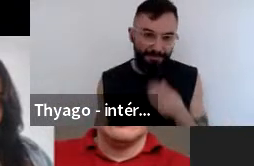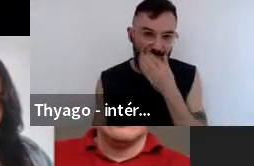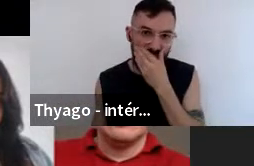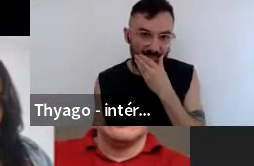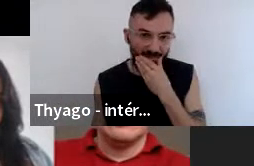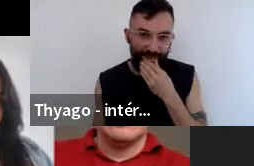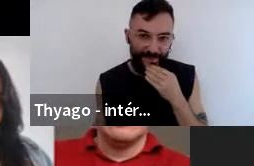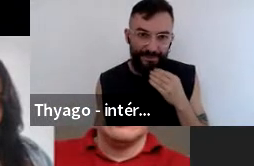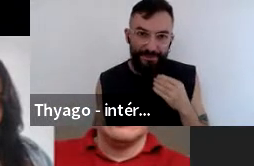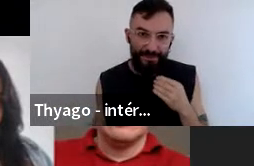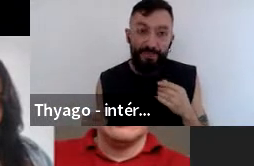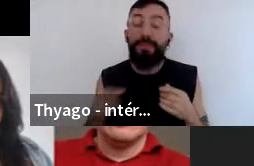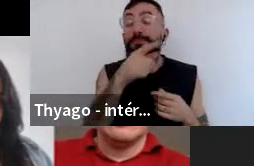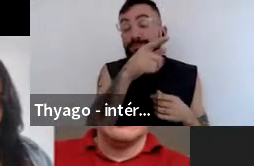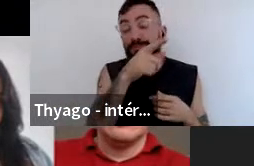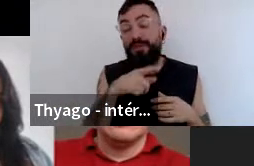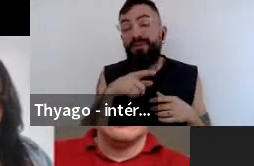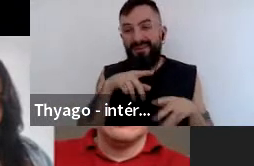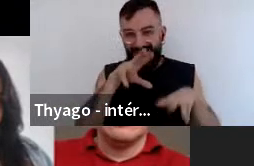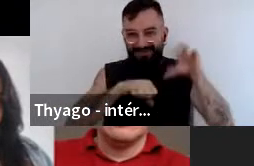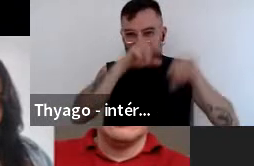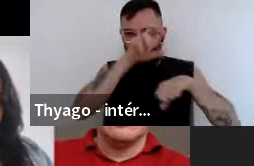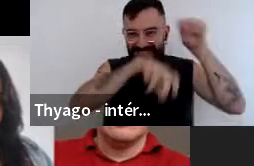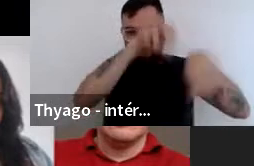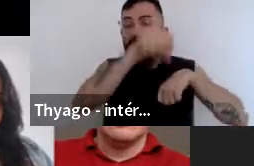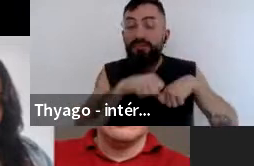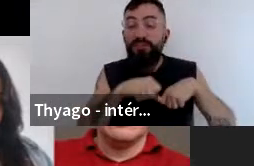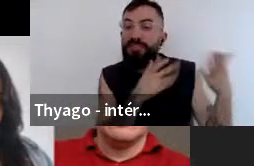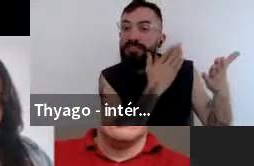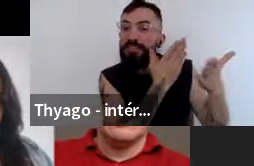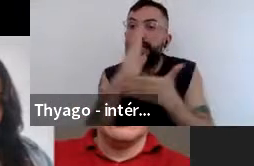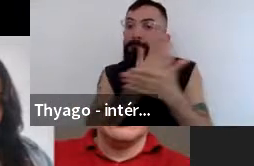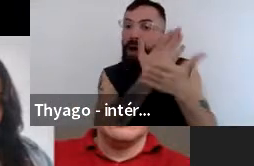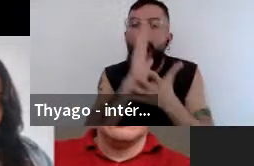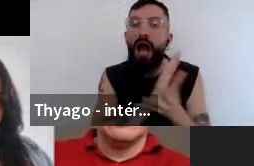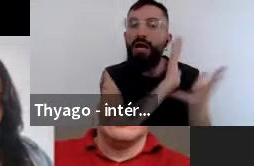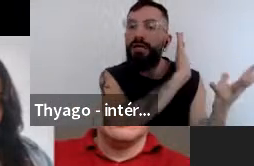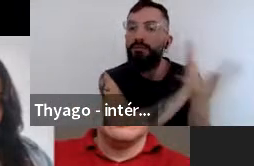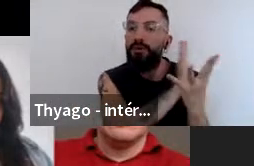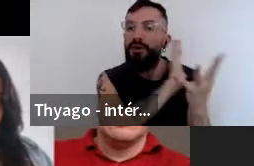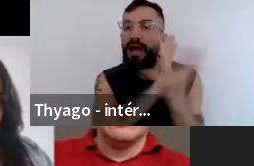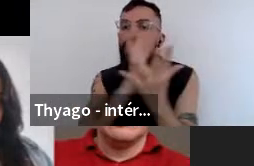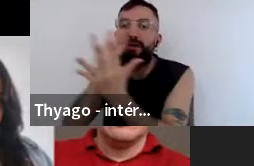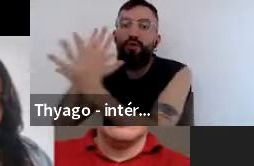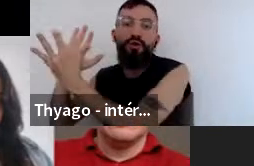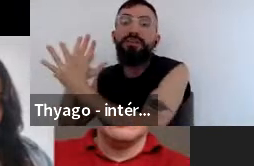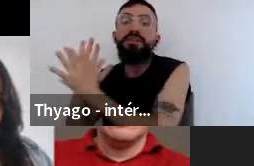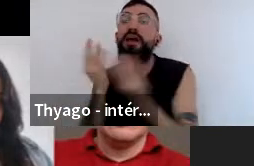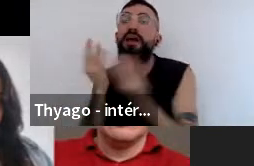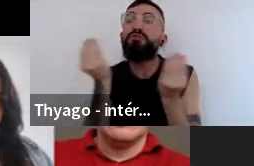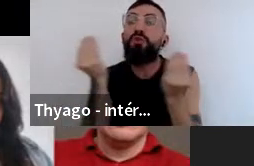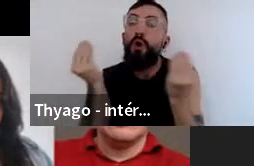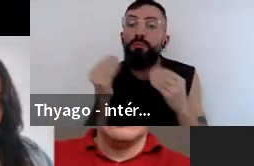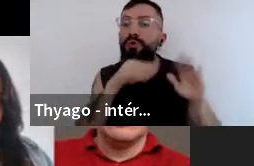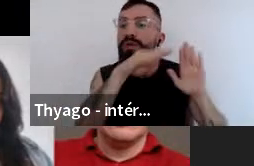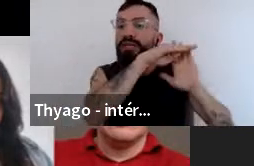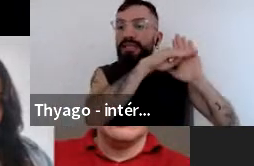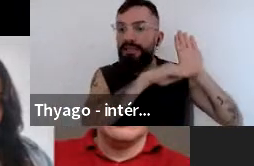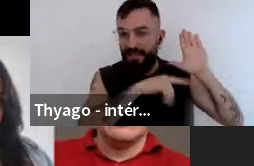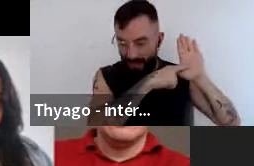We classified those signs in terms of these 5